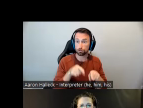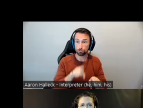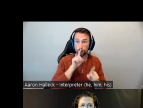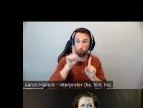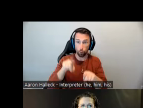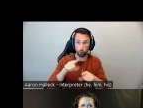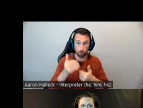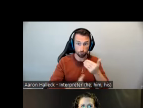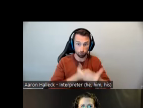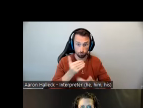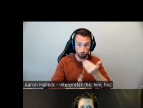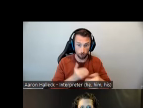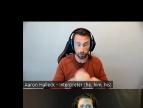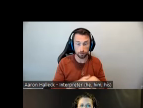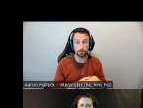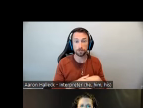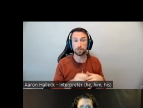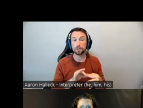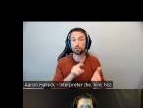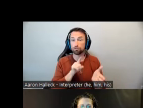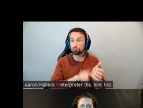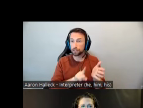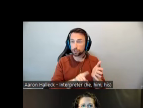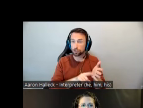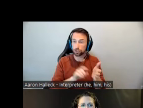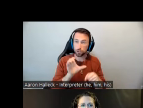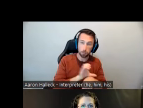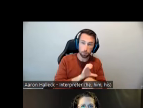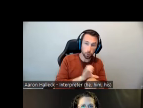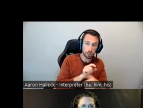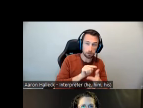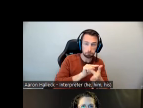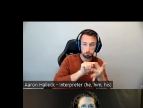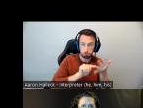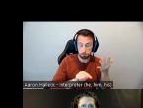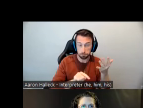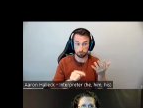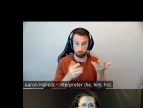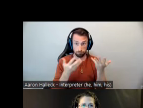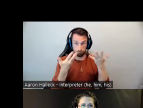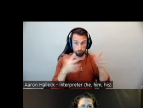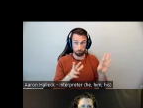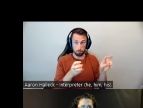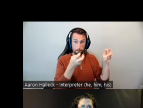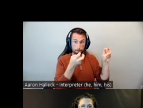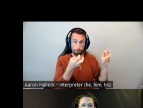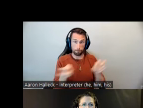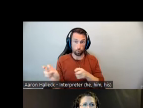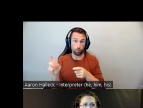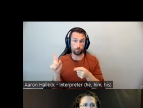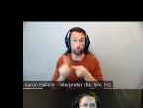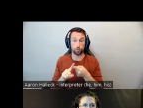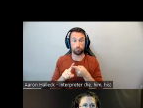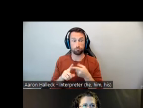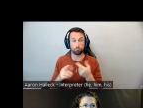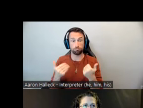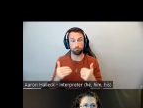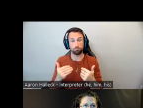things with research, computing, so on and so forth. But once we moved to those, really working with